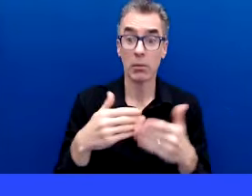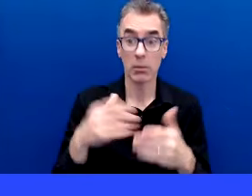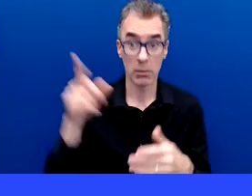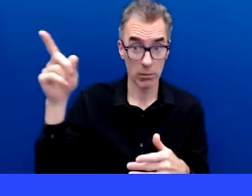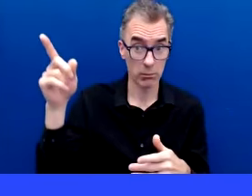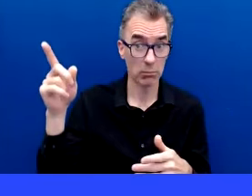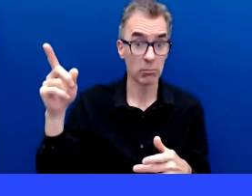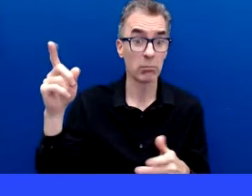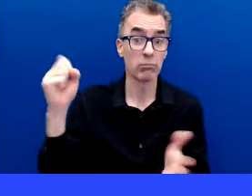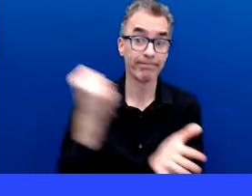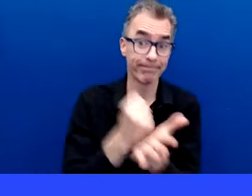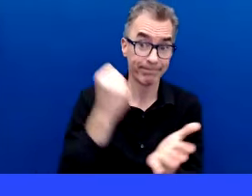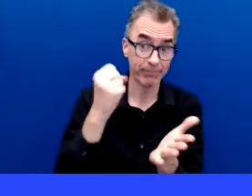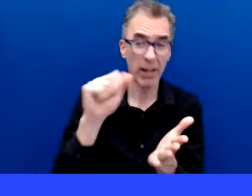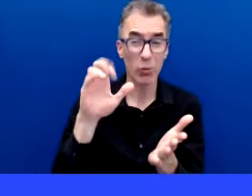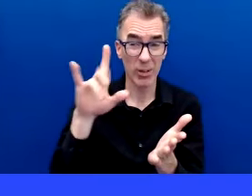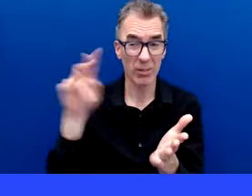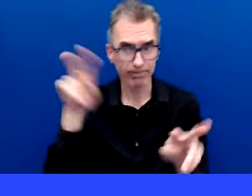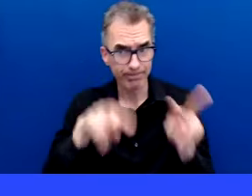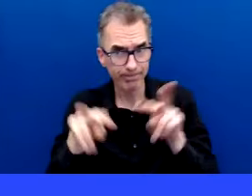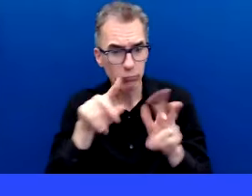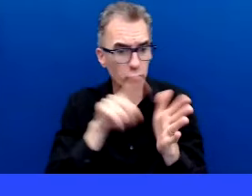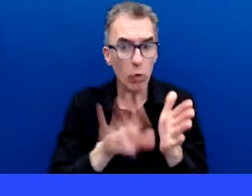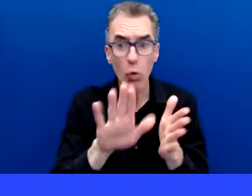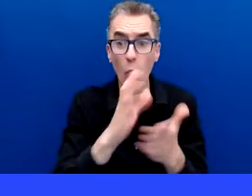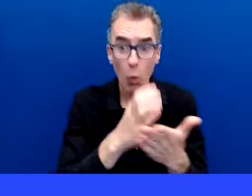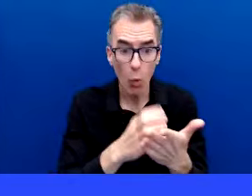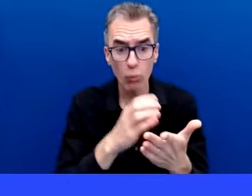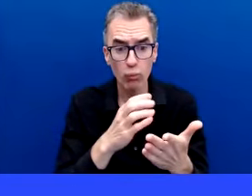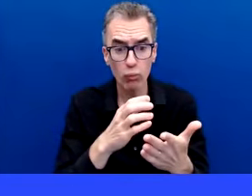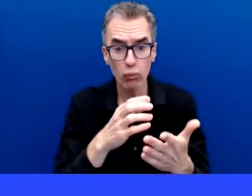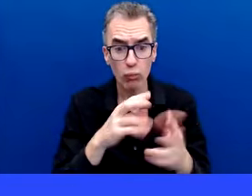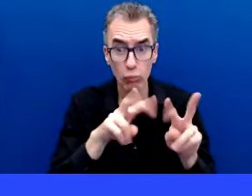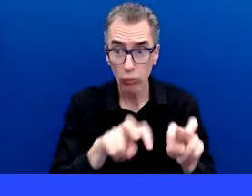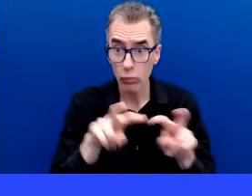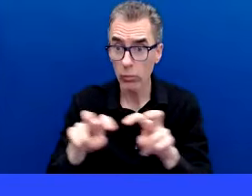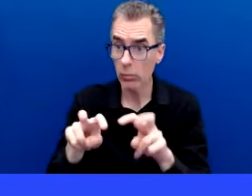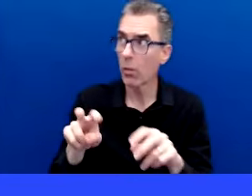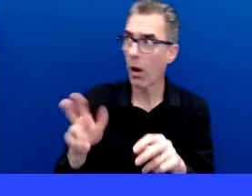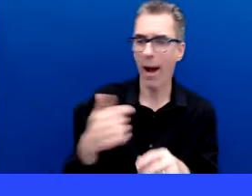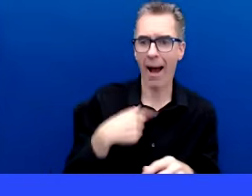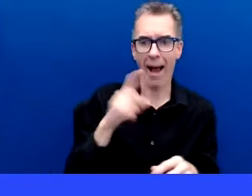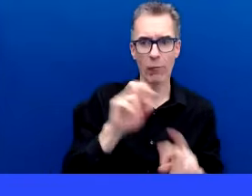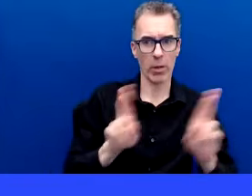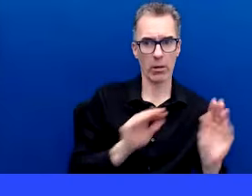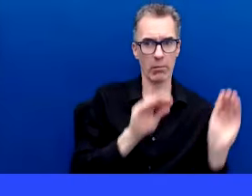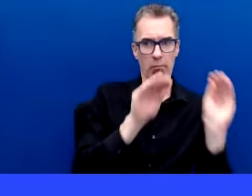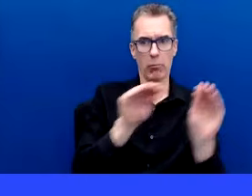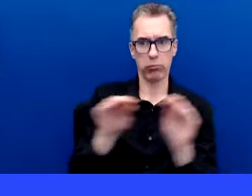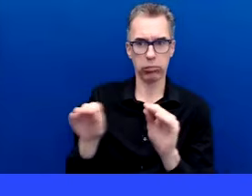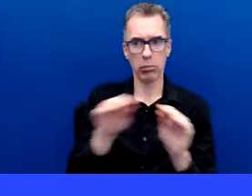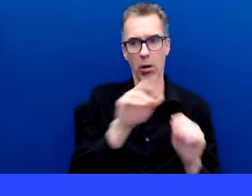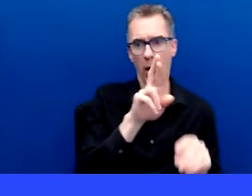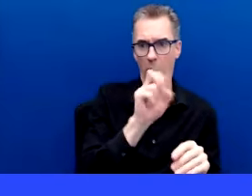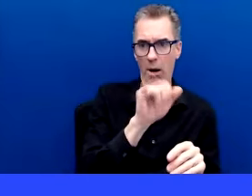our courses and takes a look at them, we want that information, those RSI, to